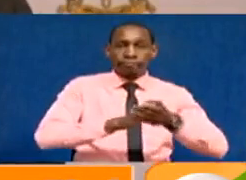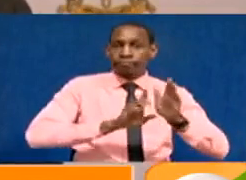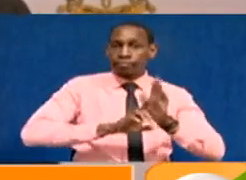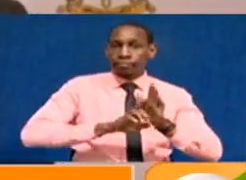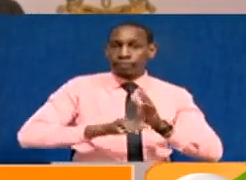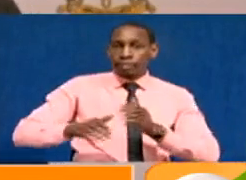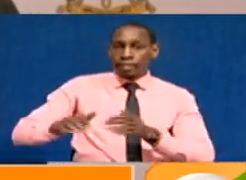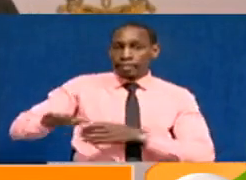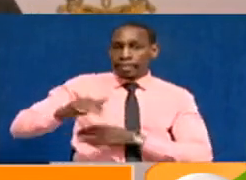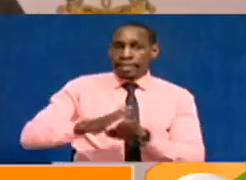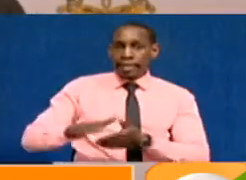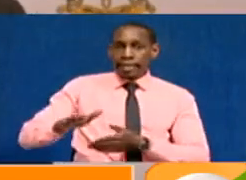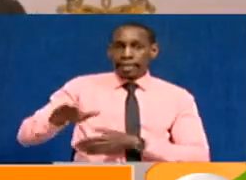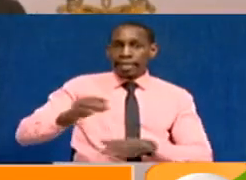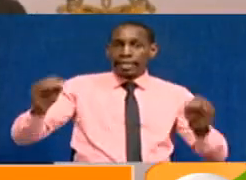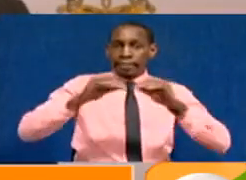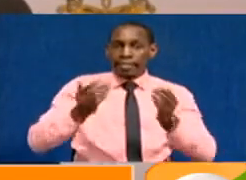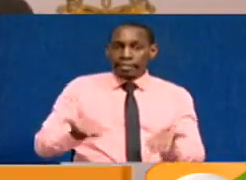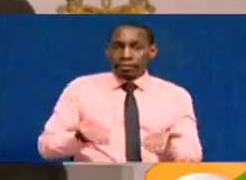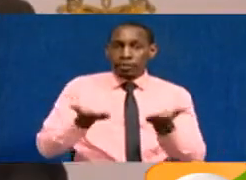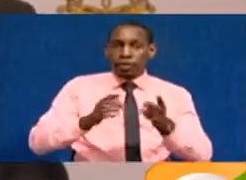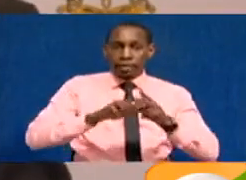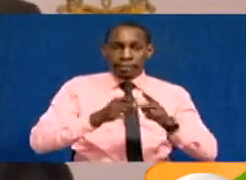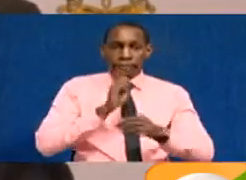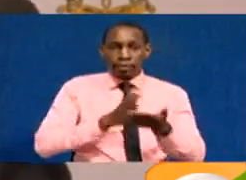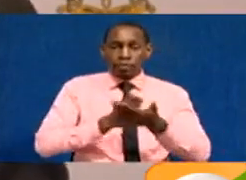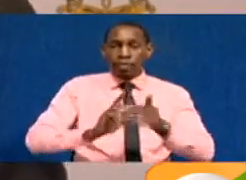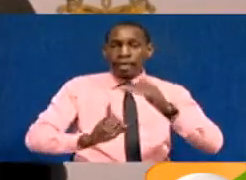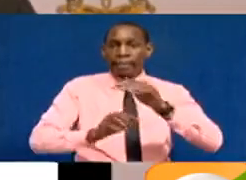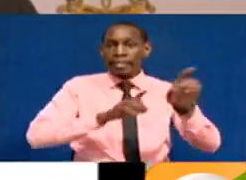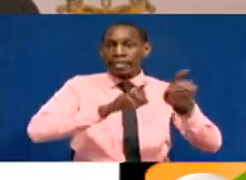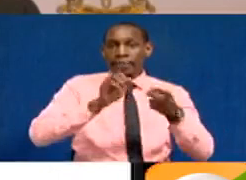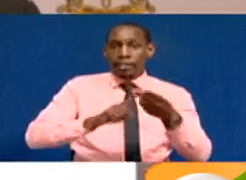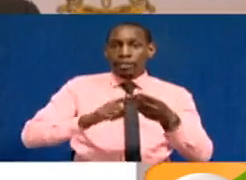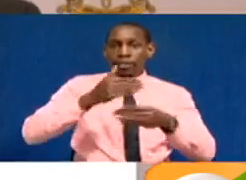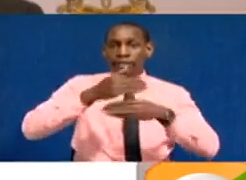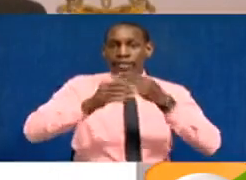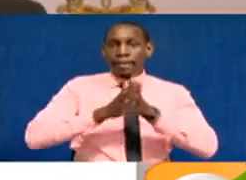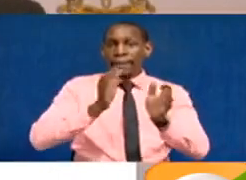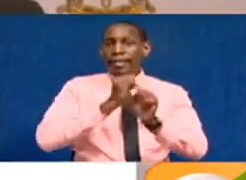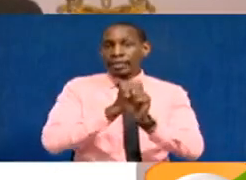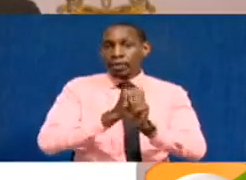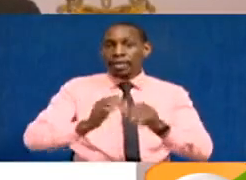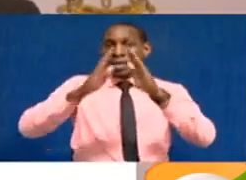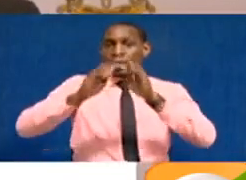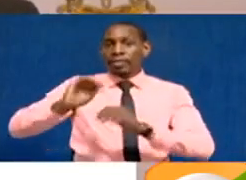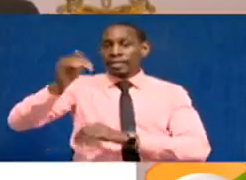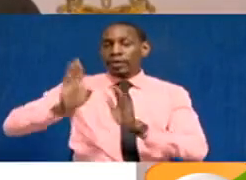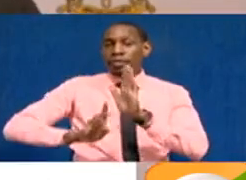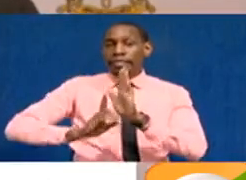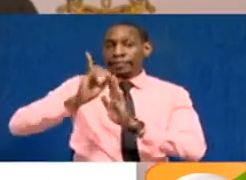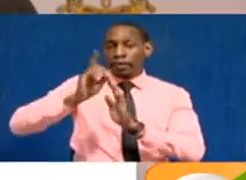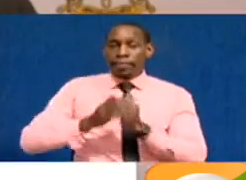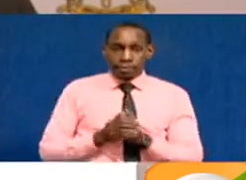around the conference venue are improved through the Ministry of Transport, Infrastructure, Public Works, Housing and Urban